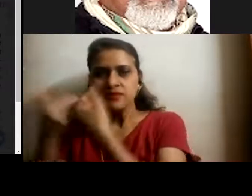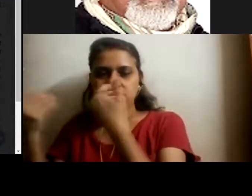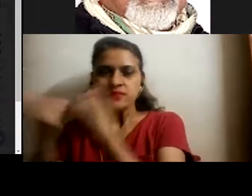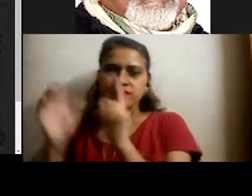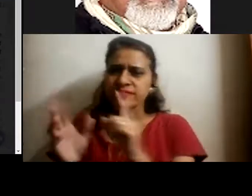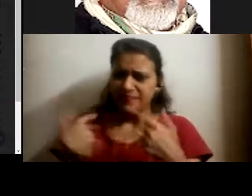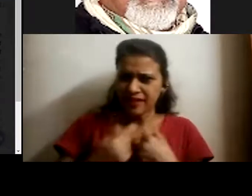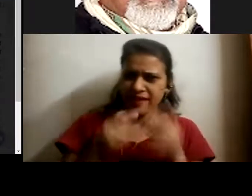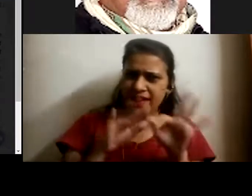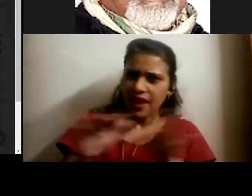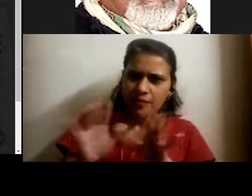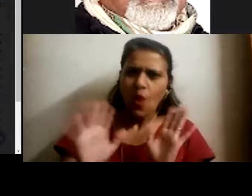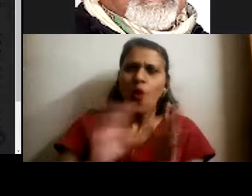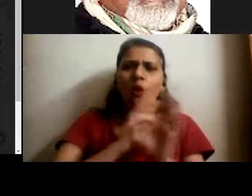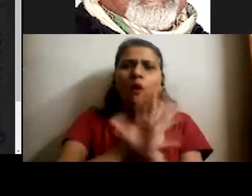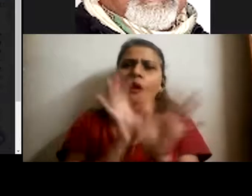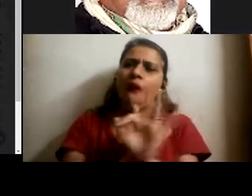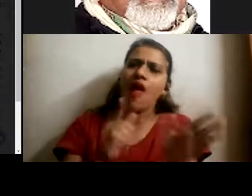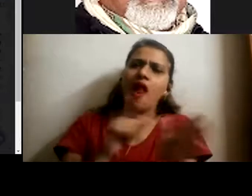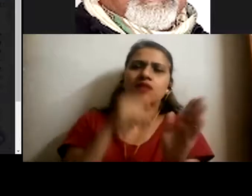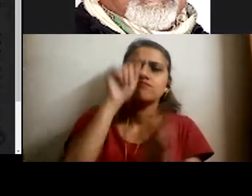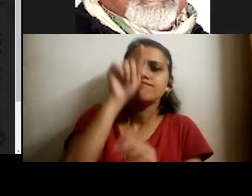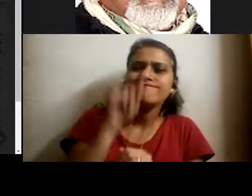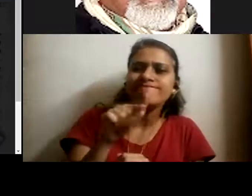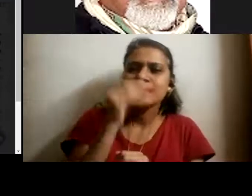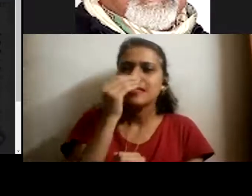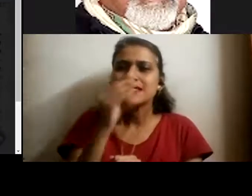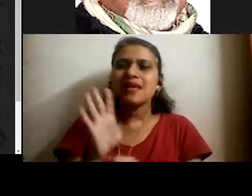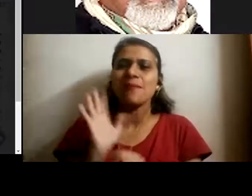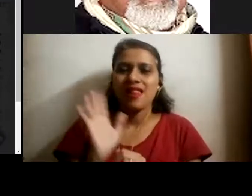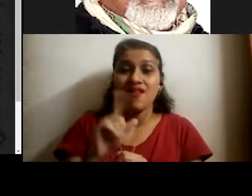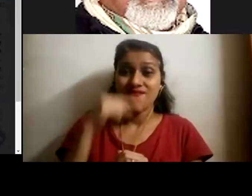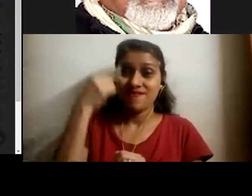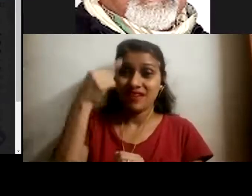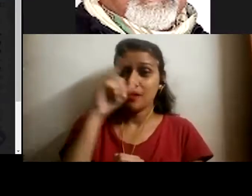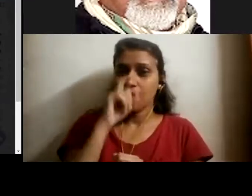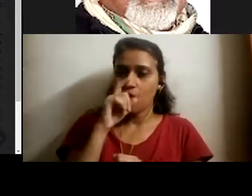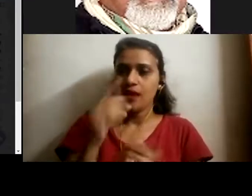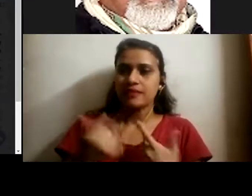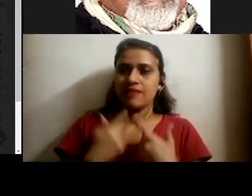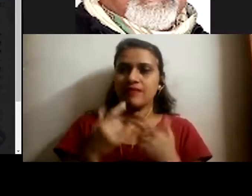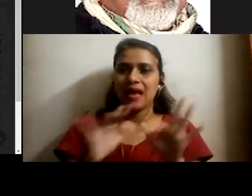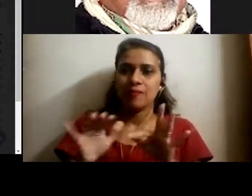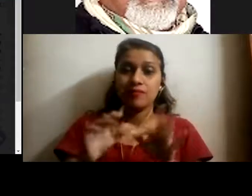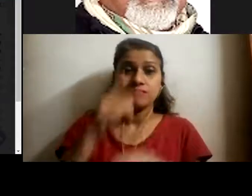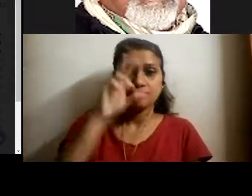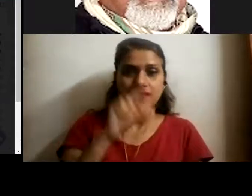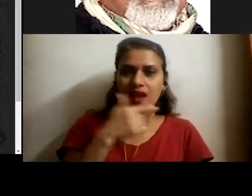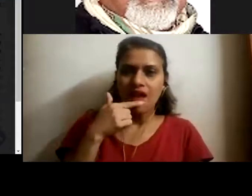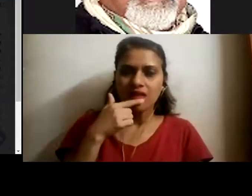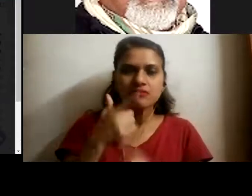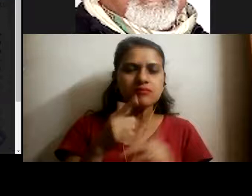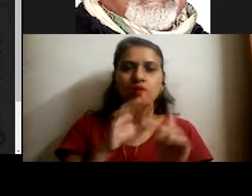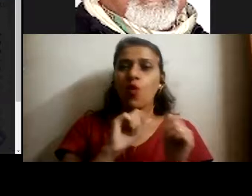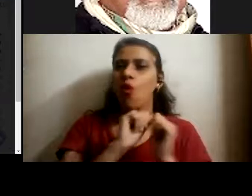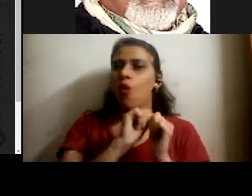type and find it. Here it will already be readily available, but here the only disadvantage is only few topics are available. So it's better to go and